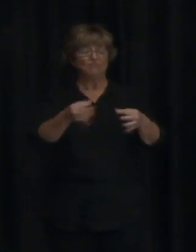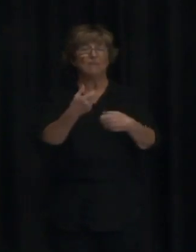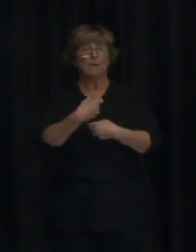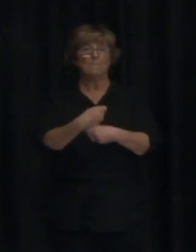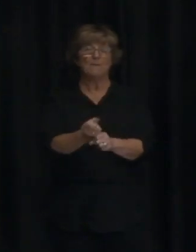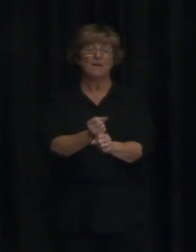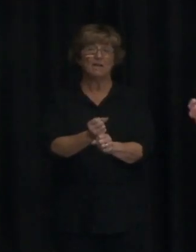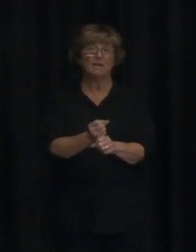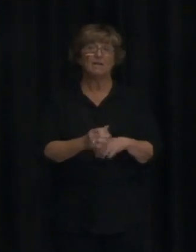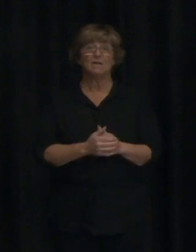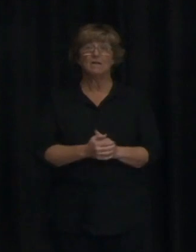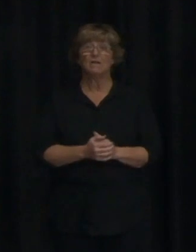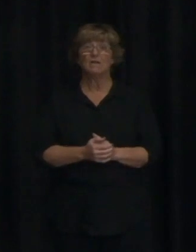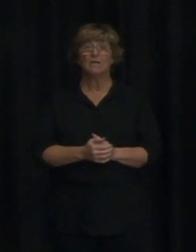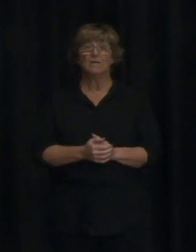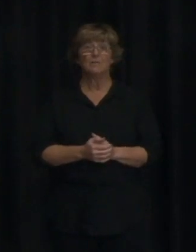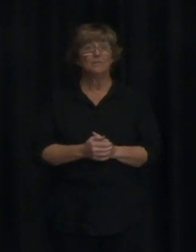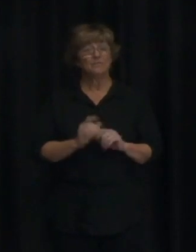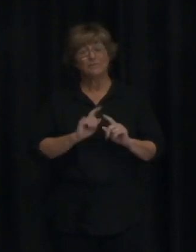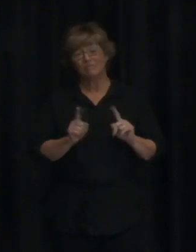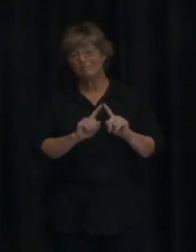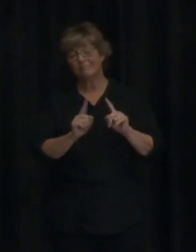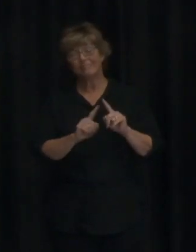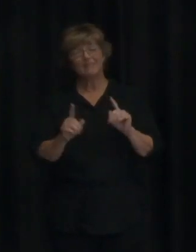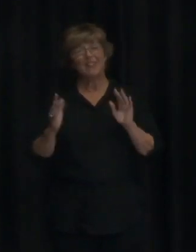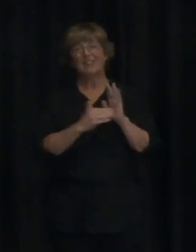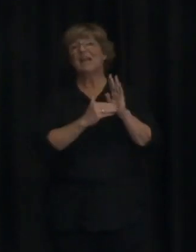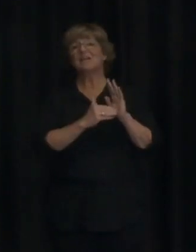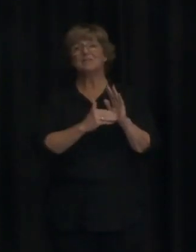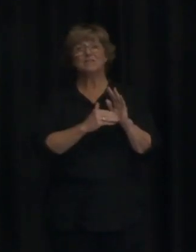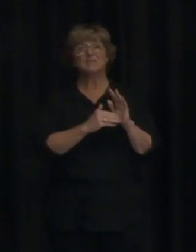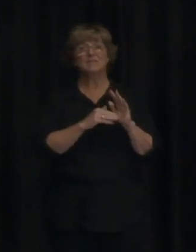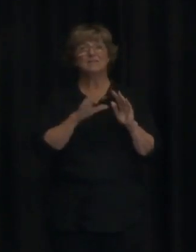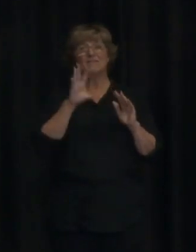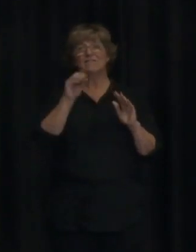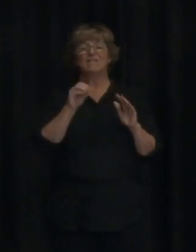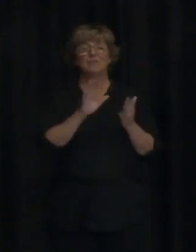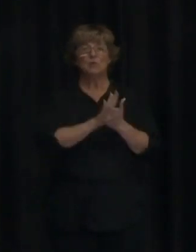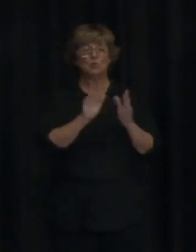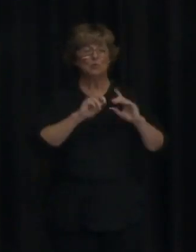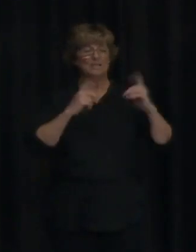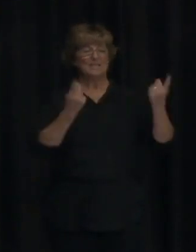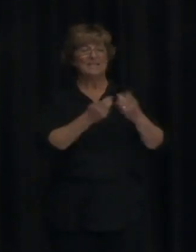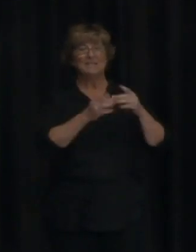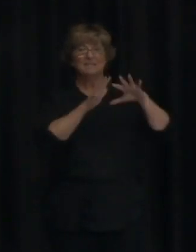in 1,050 school districts up and down the state of California.